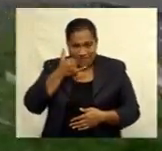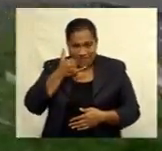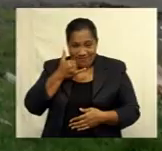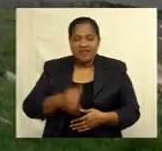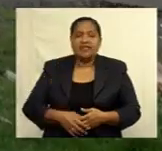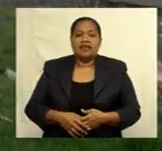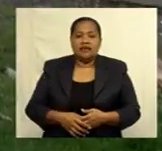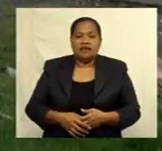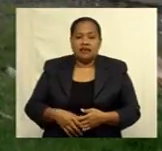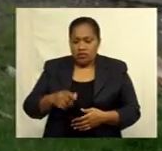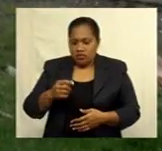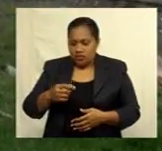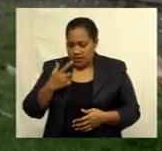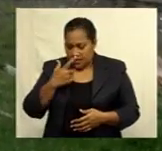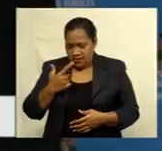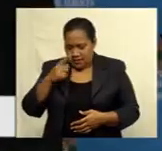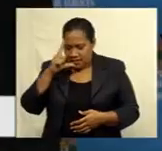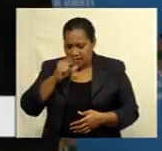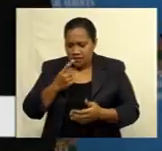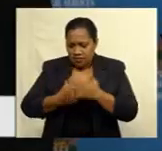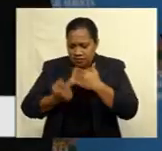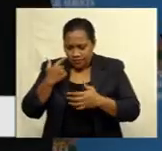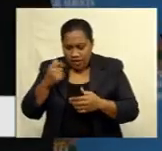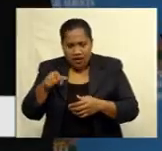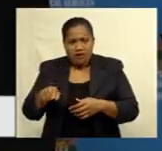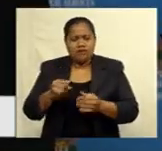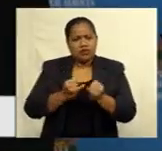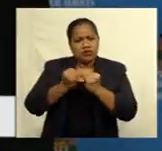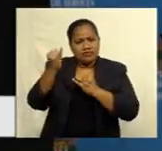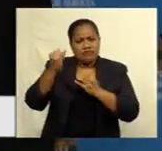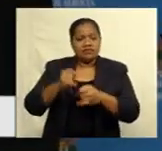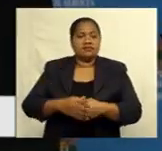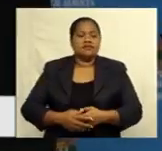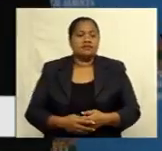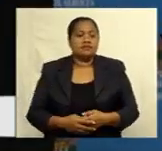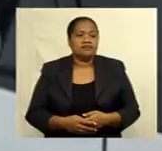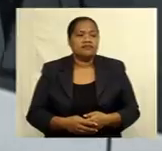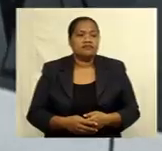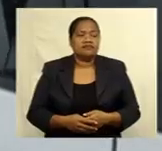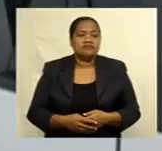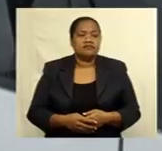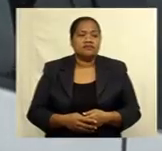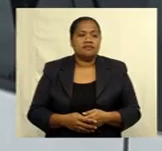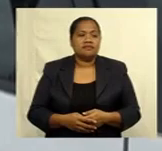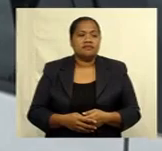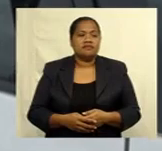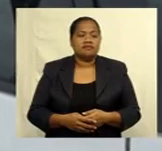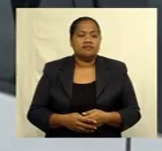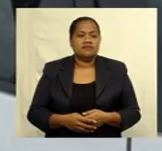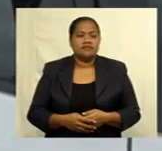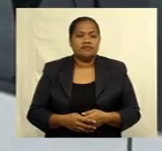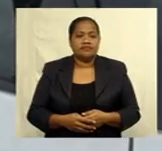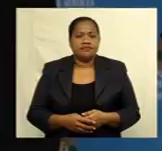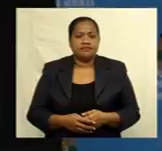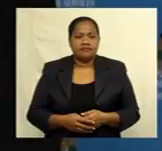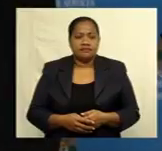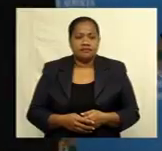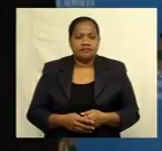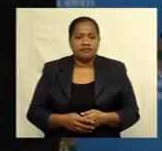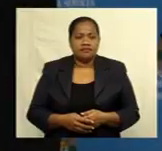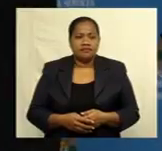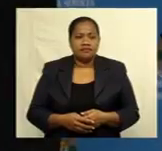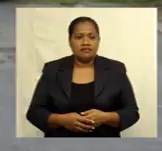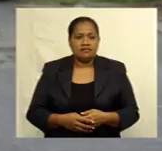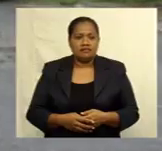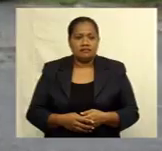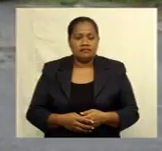of severe disease. We have teams ready to deploy and transport patients to hospital. Please keep an eye on your loved ones, particularly if they're